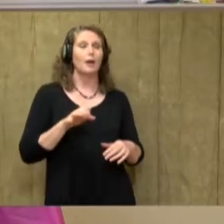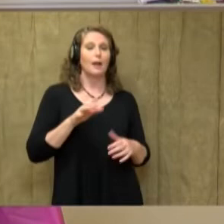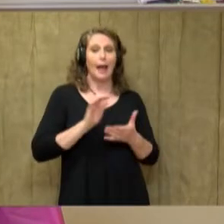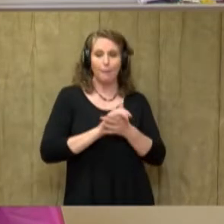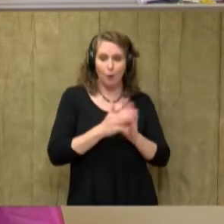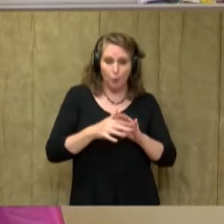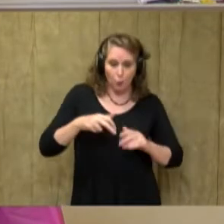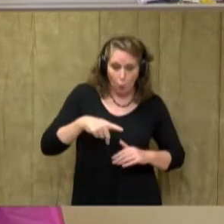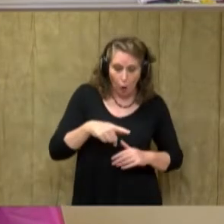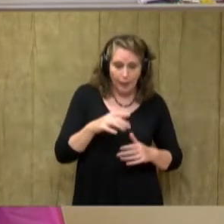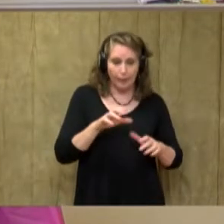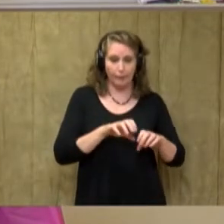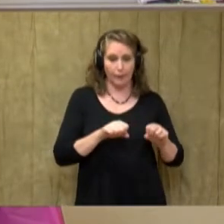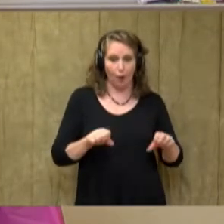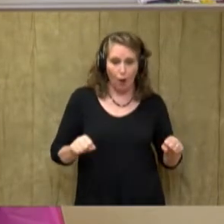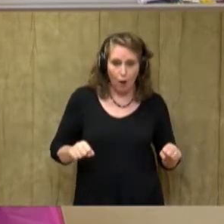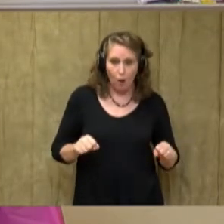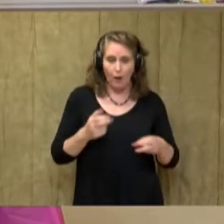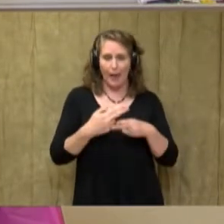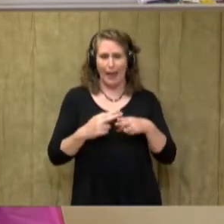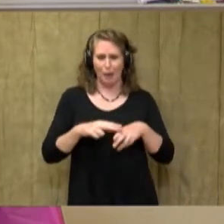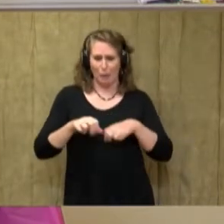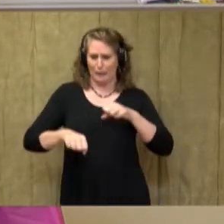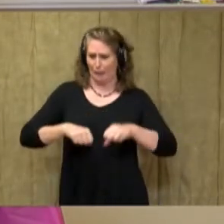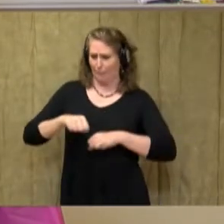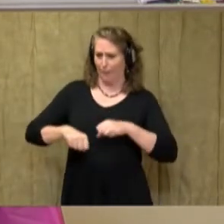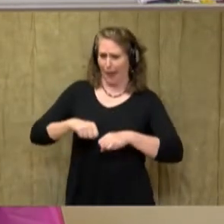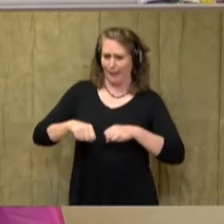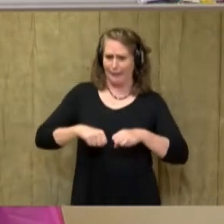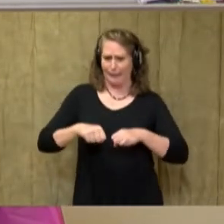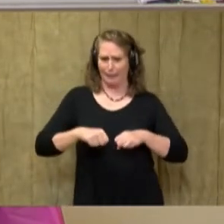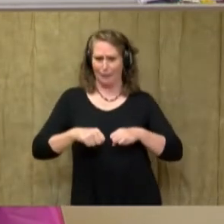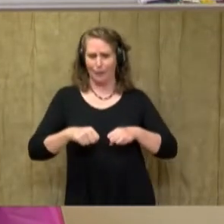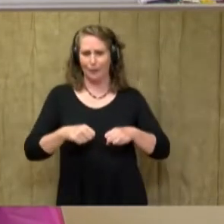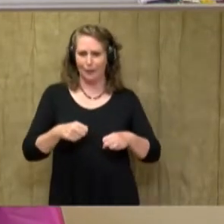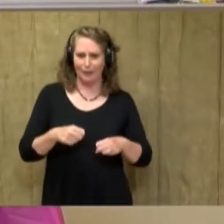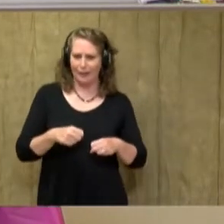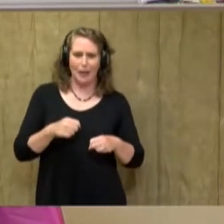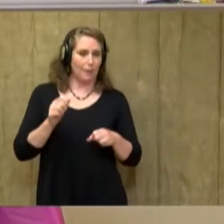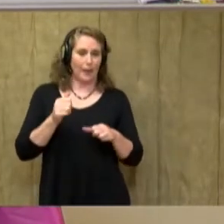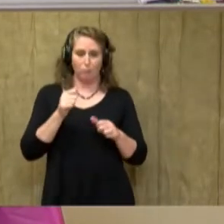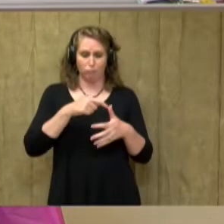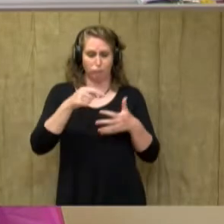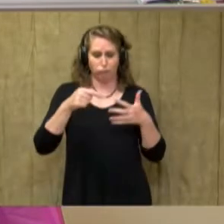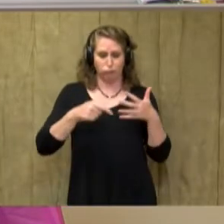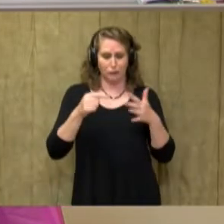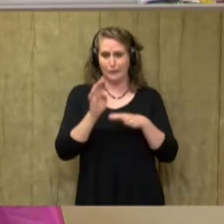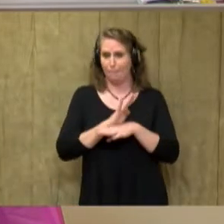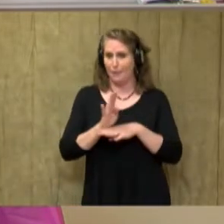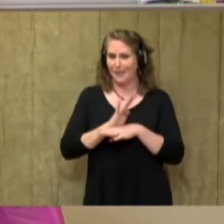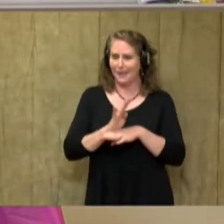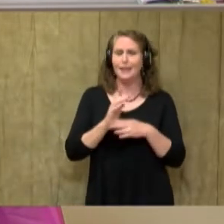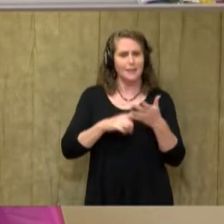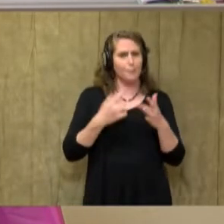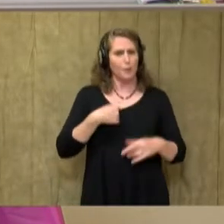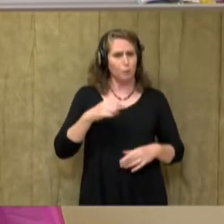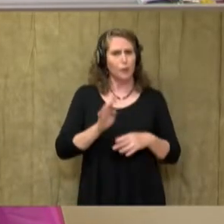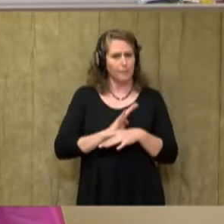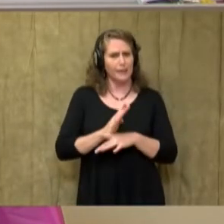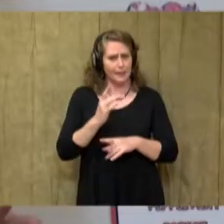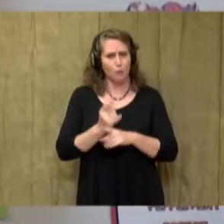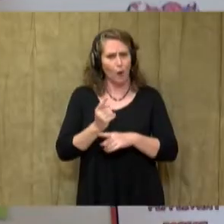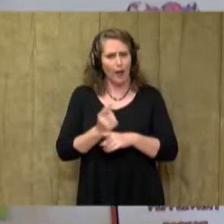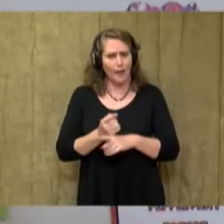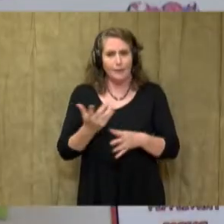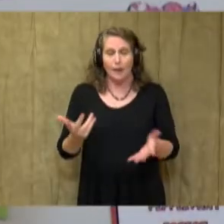The egg was kind of on a He was riding a bicycle of some bicycle. sort, right? Okay, they were busy. And sometimes we busy?